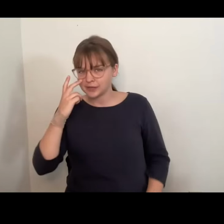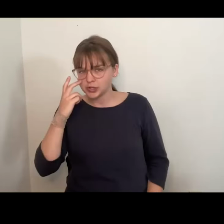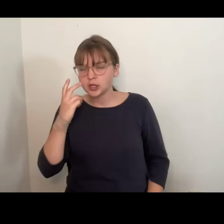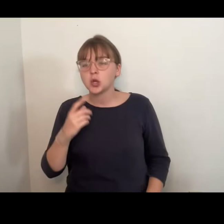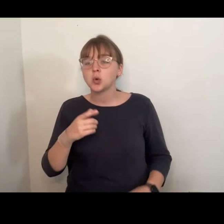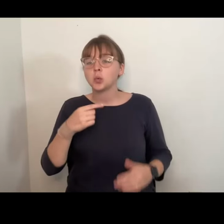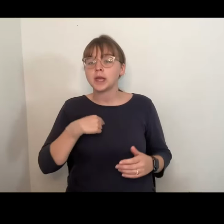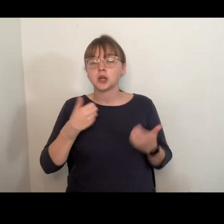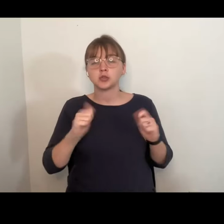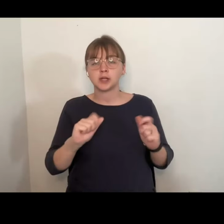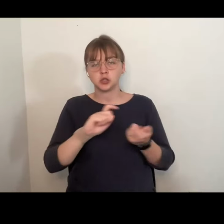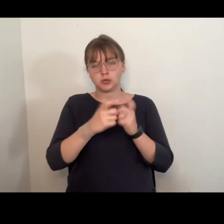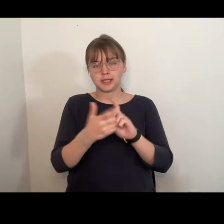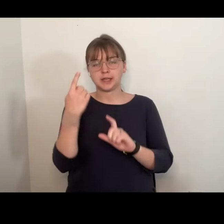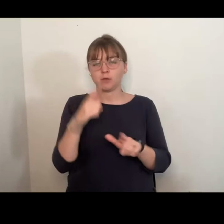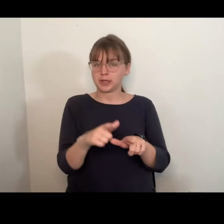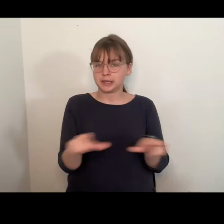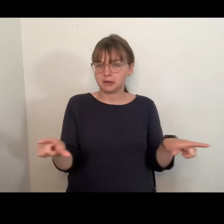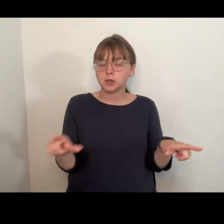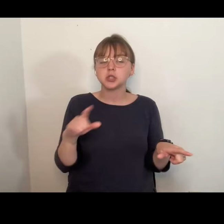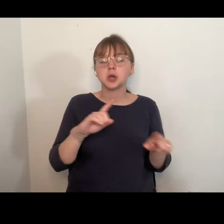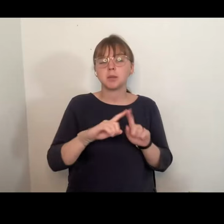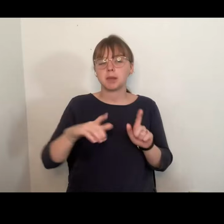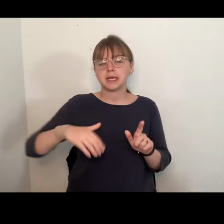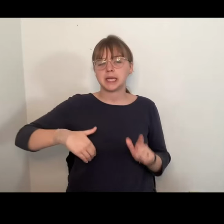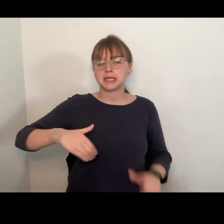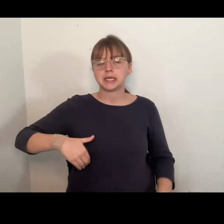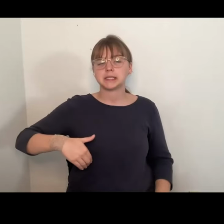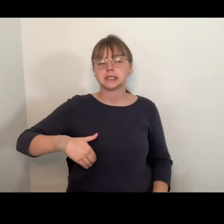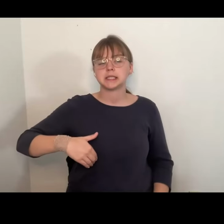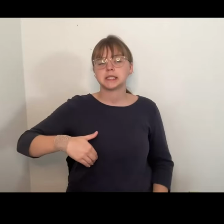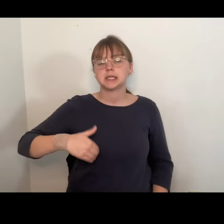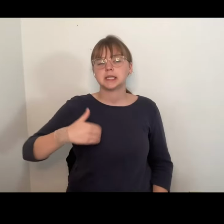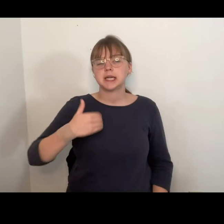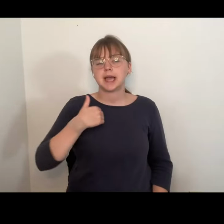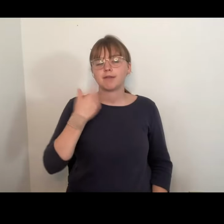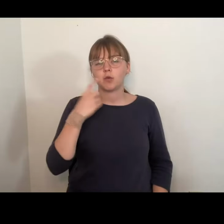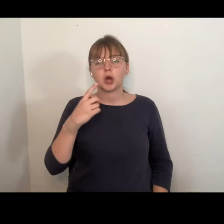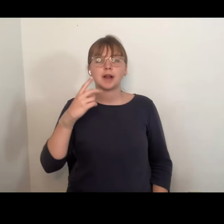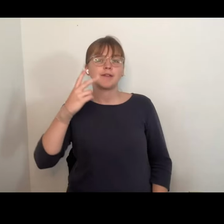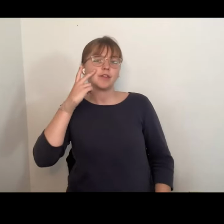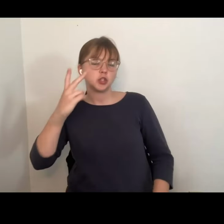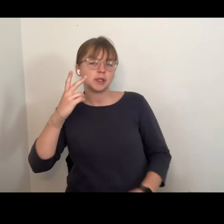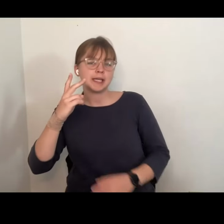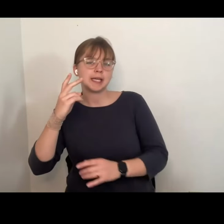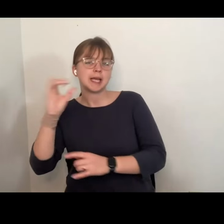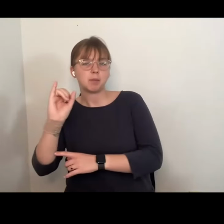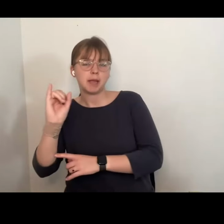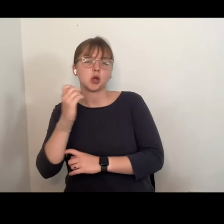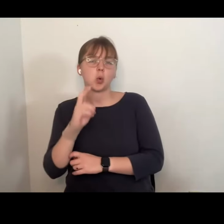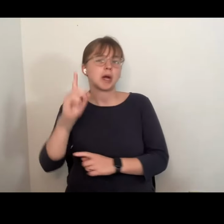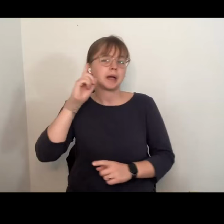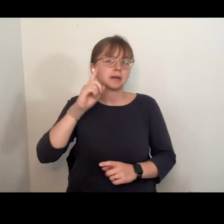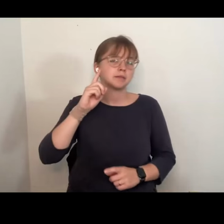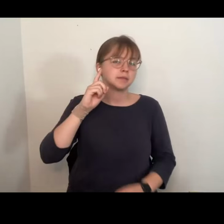in terms of language, but we don't have anything for visual or hearing impaired yet.